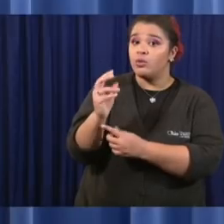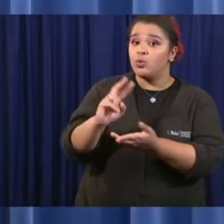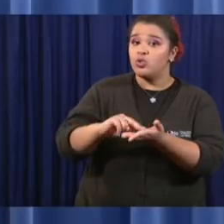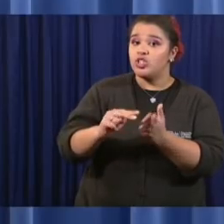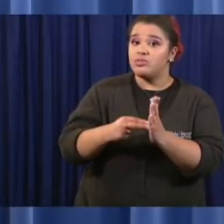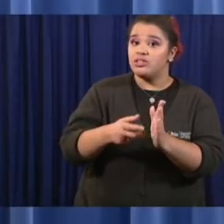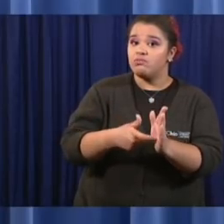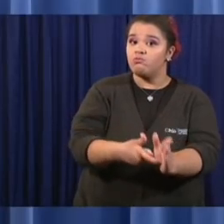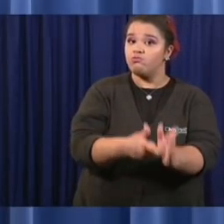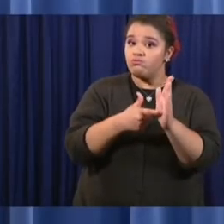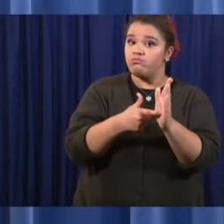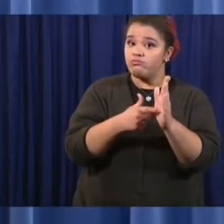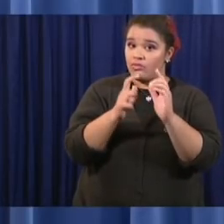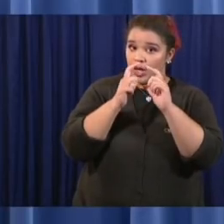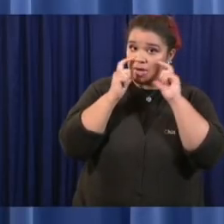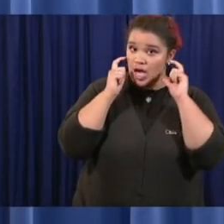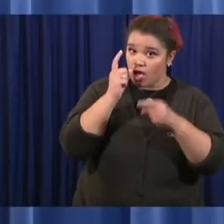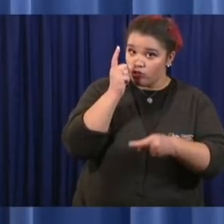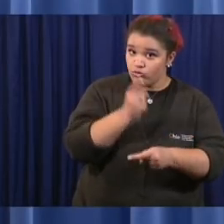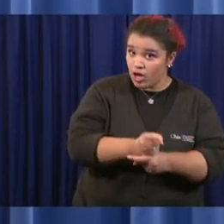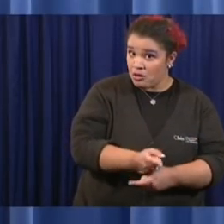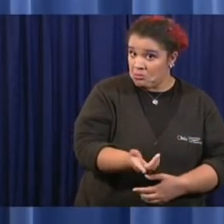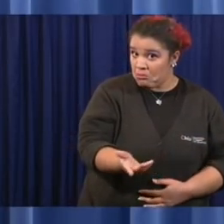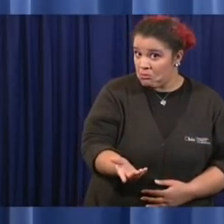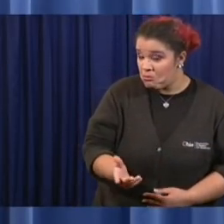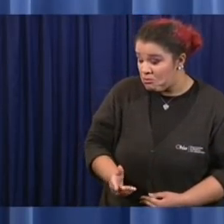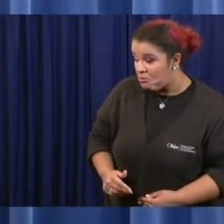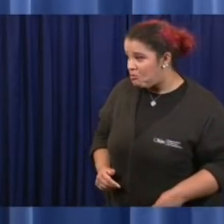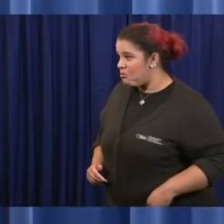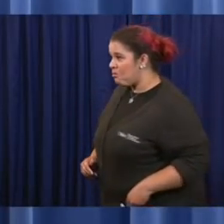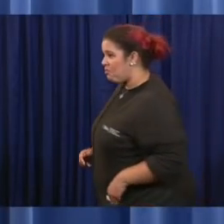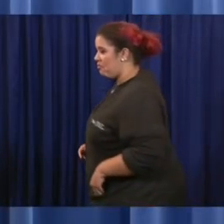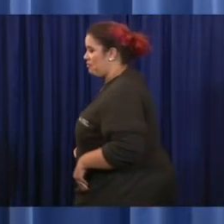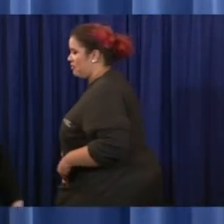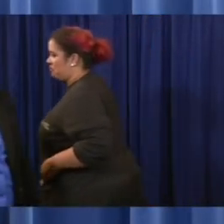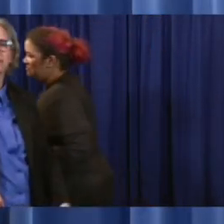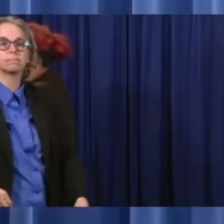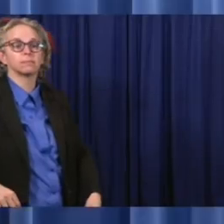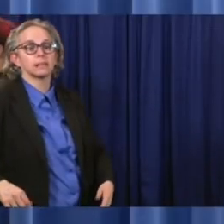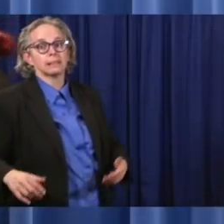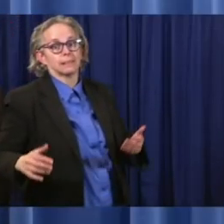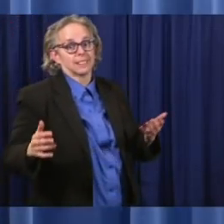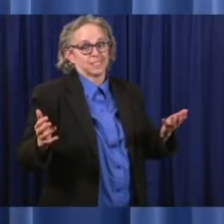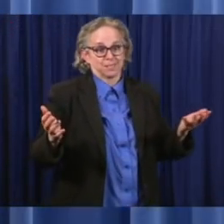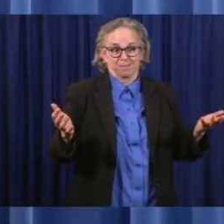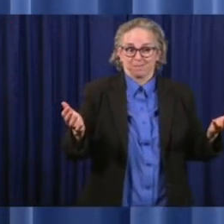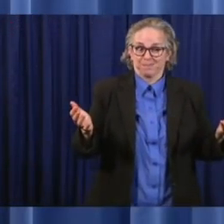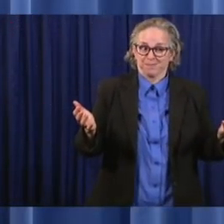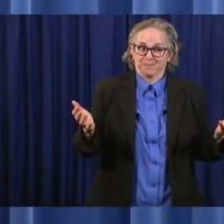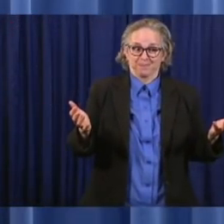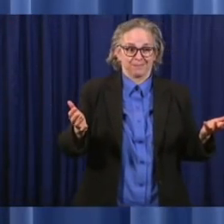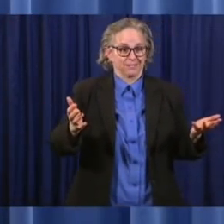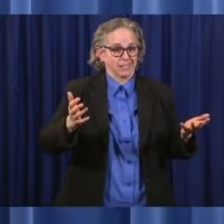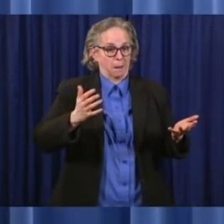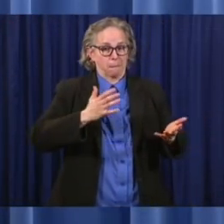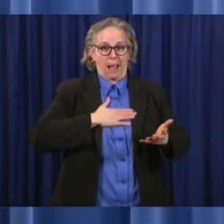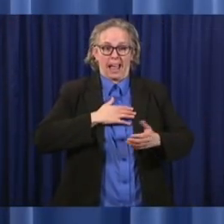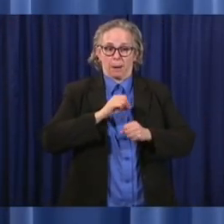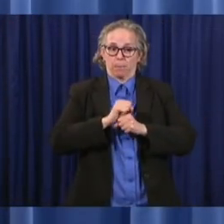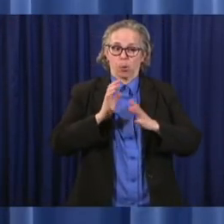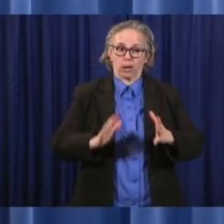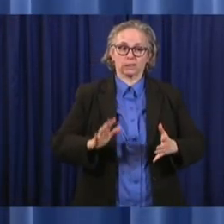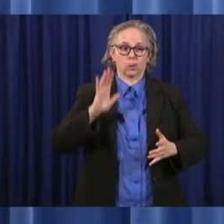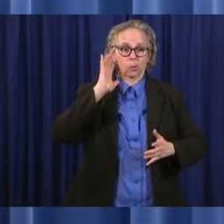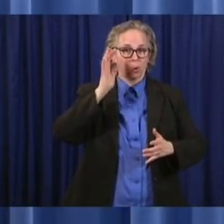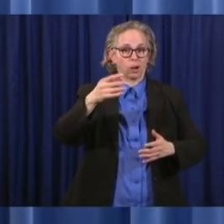My employees, I'm sure they'll tell you that they'll talk about the co-equal branch of government, which we